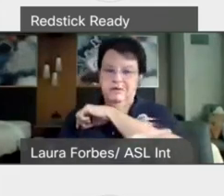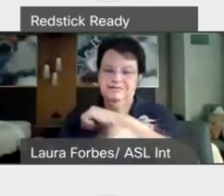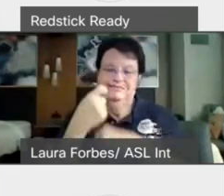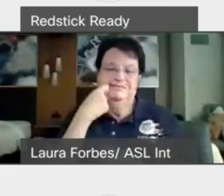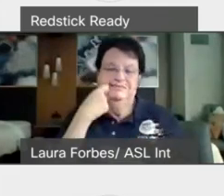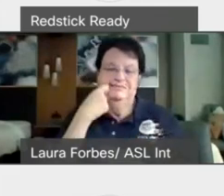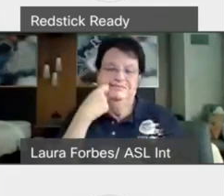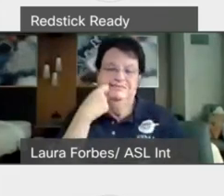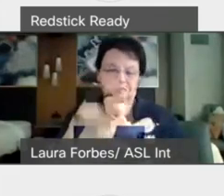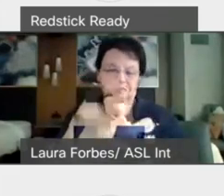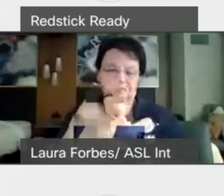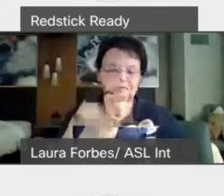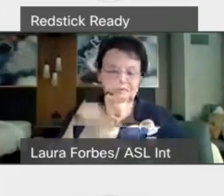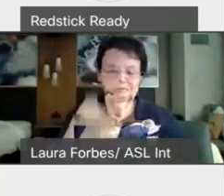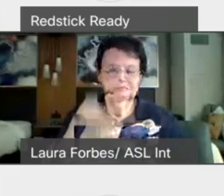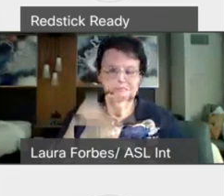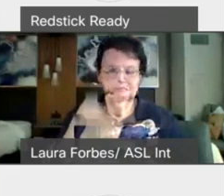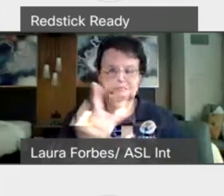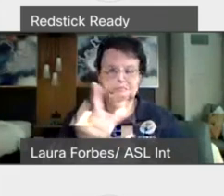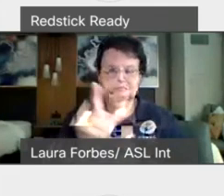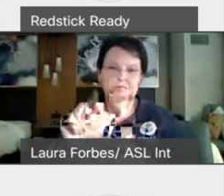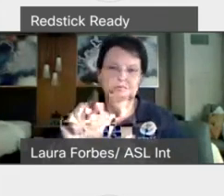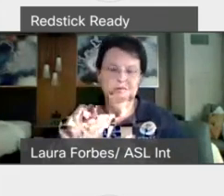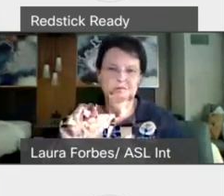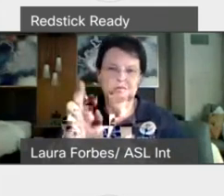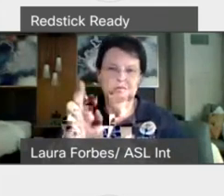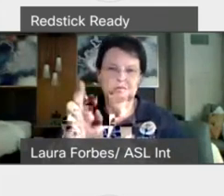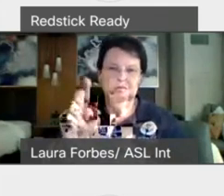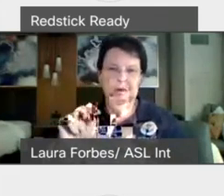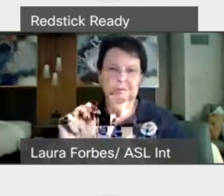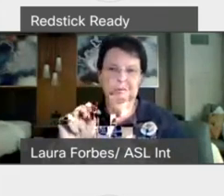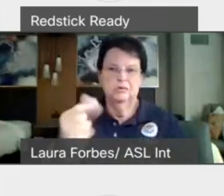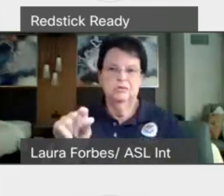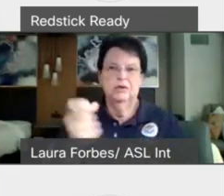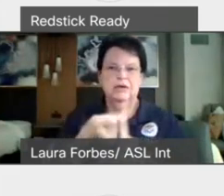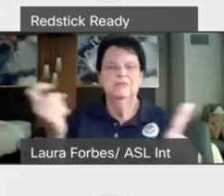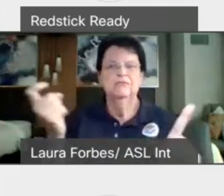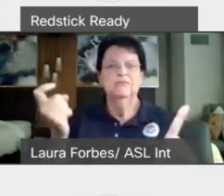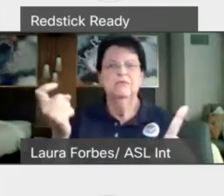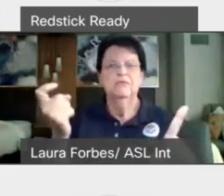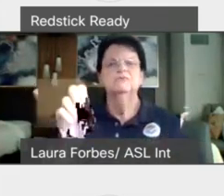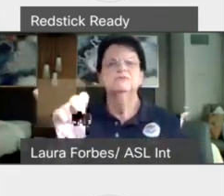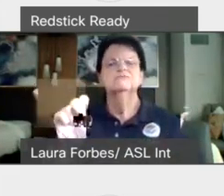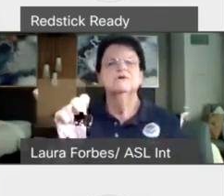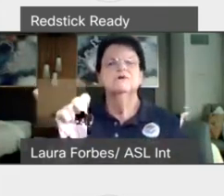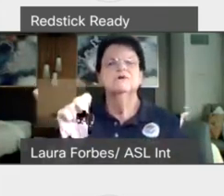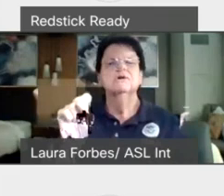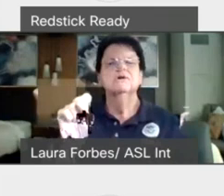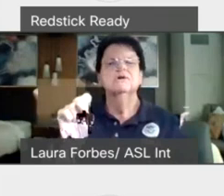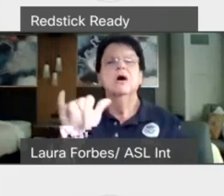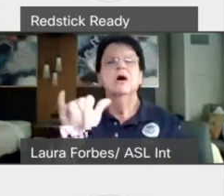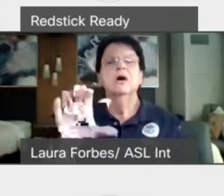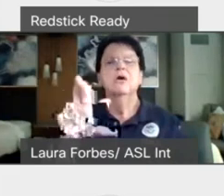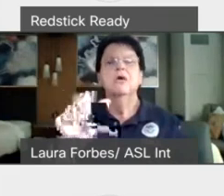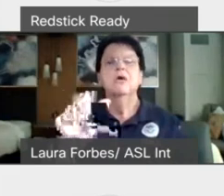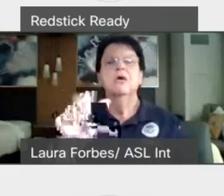I have Lieutenant Colonel Robert Green from the U.S. Army Corps of Engineers, who will talk a little bit more.